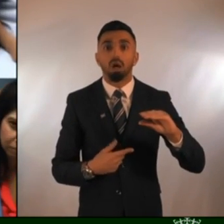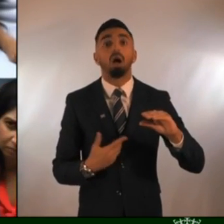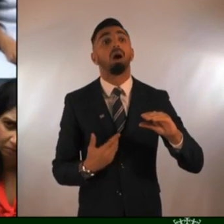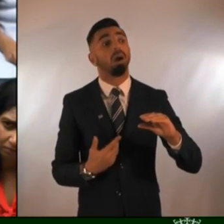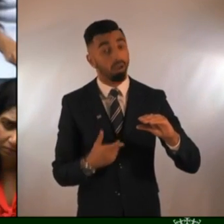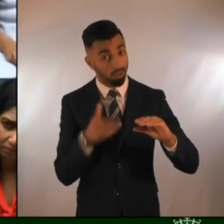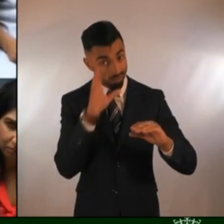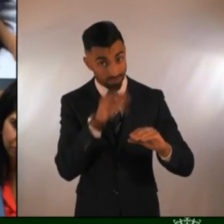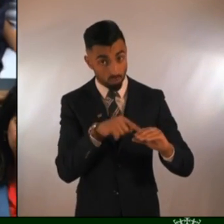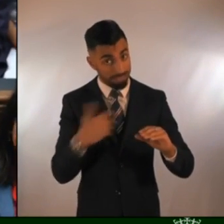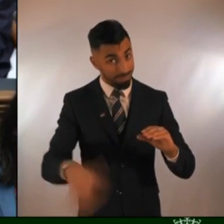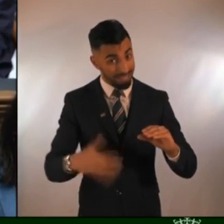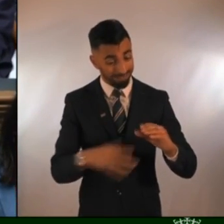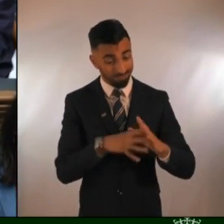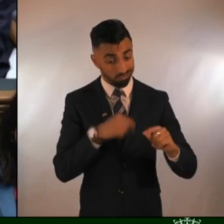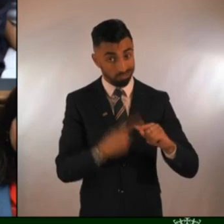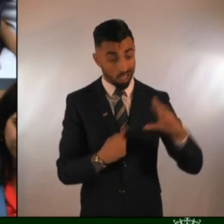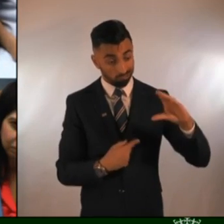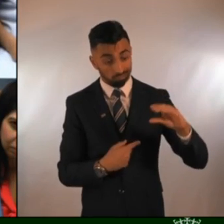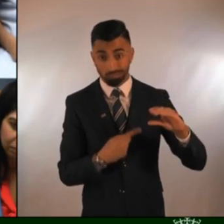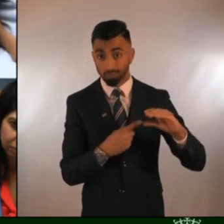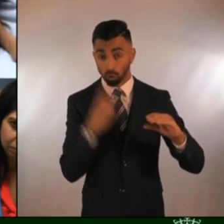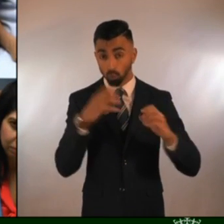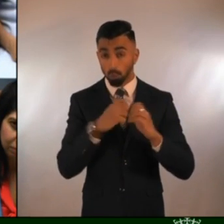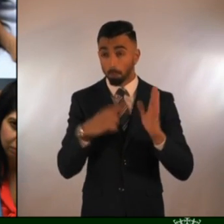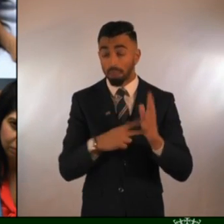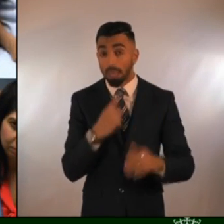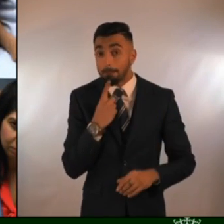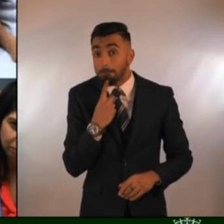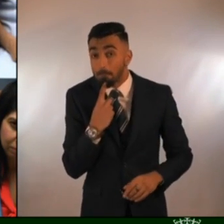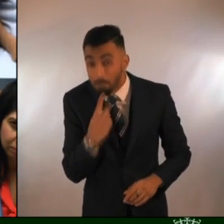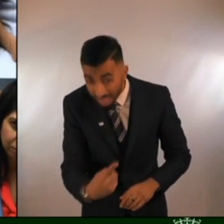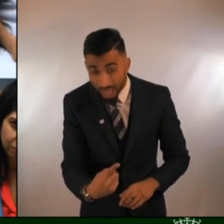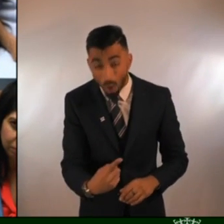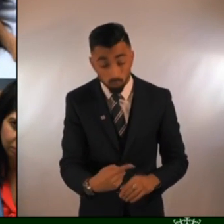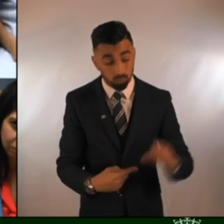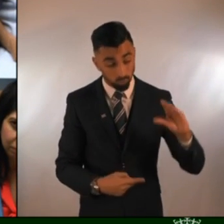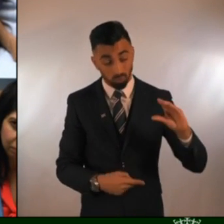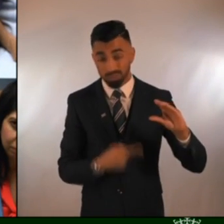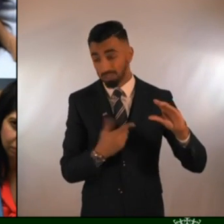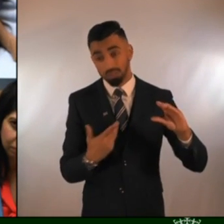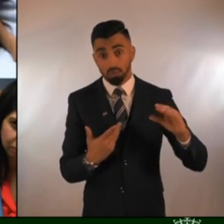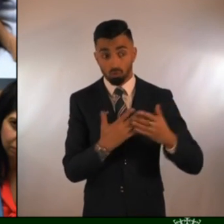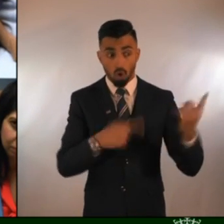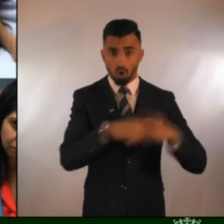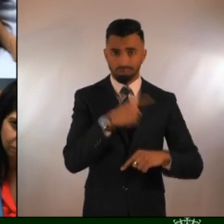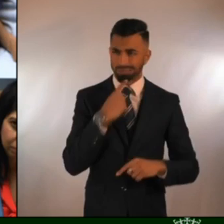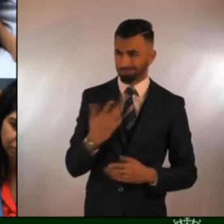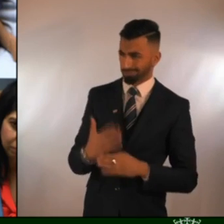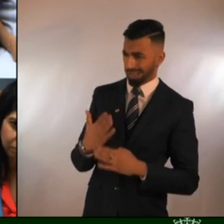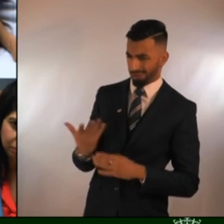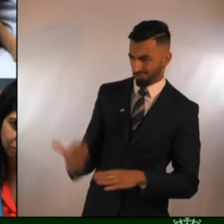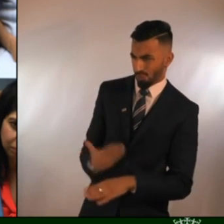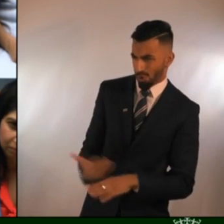per year. Ineffective, with less than 1 in 10 claimants saying the relief was an incentive to set up their business, and